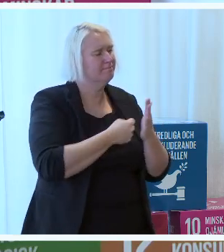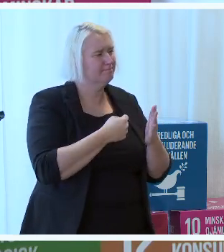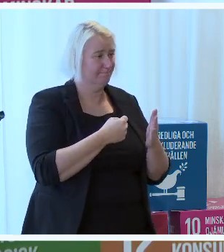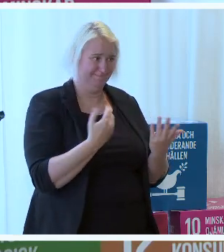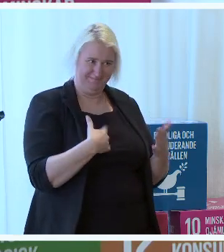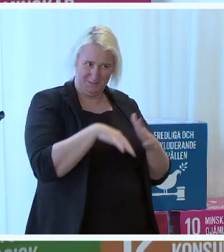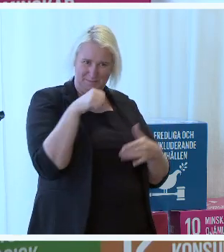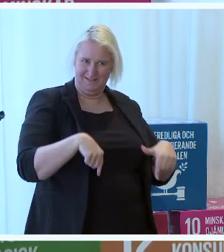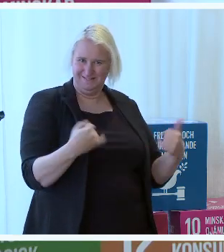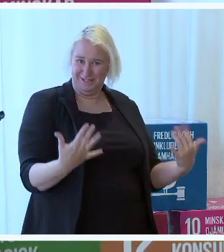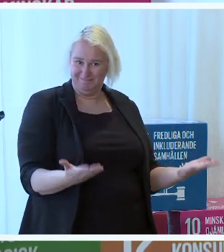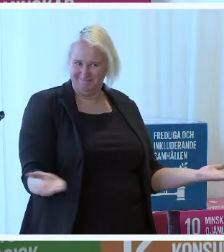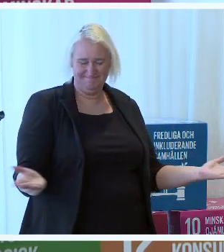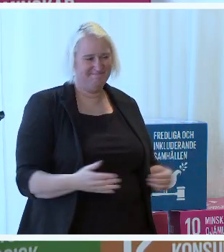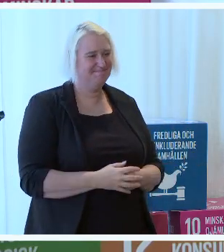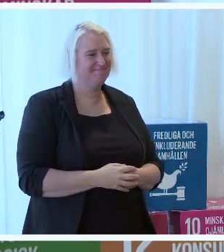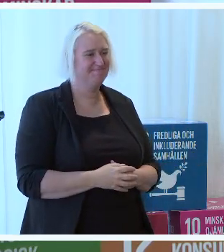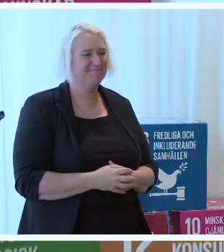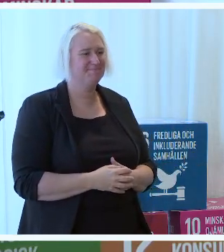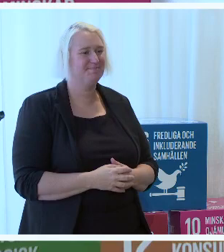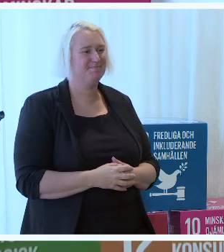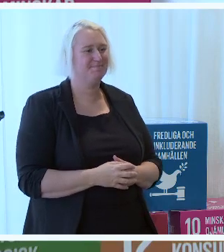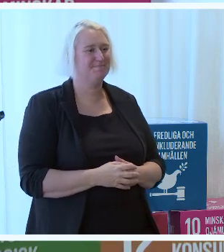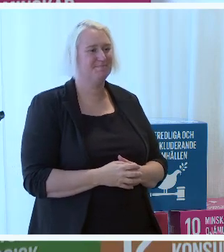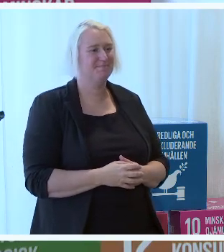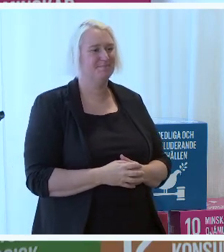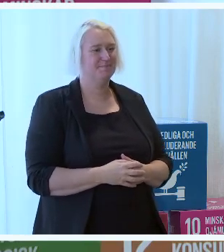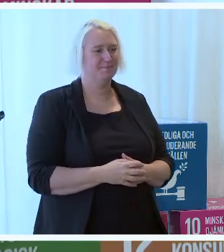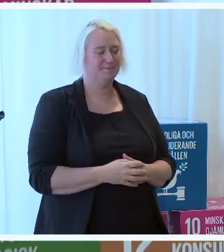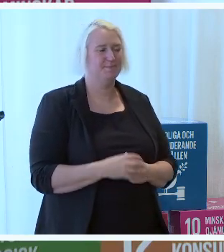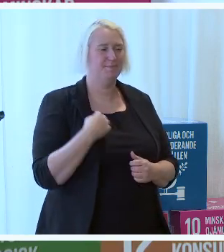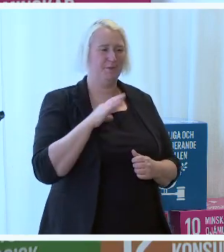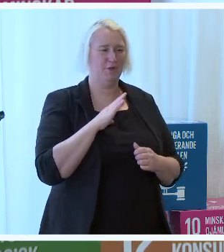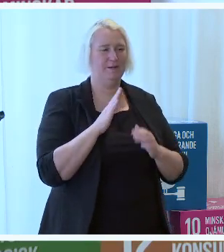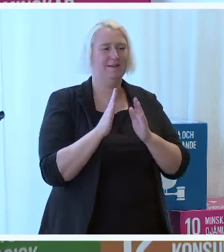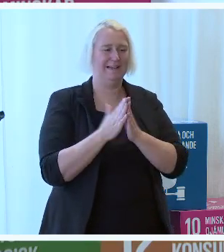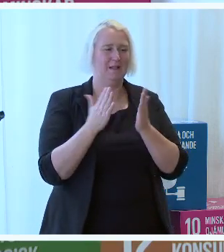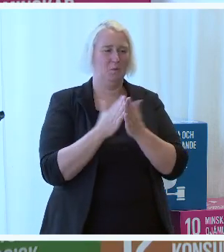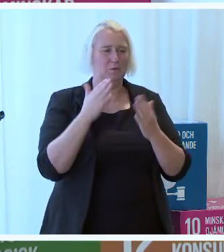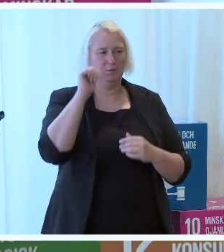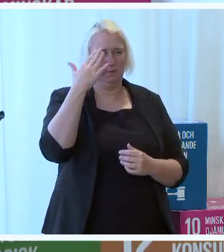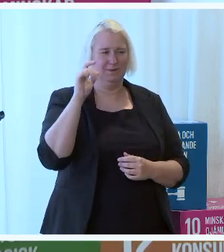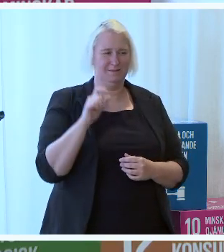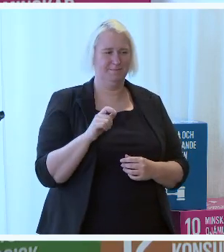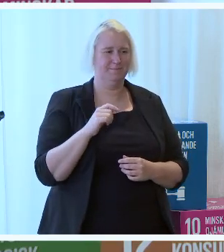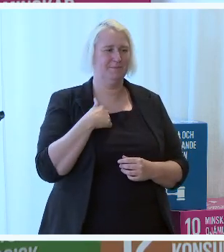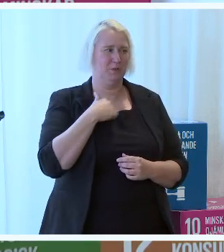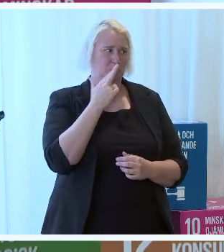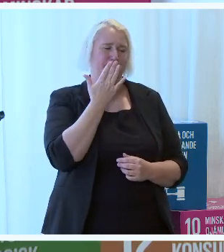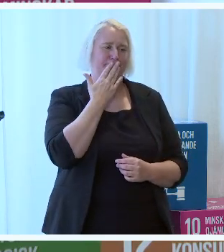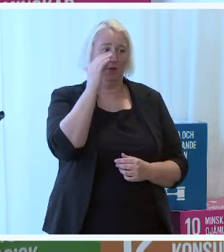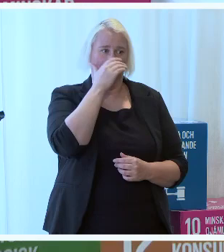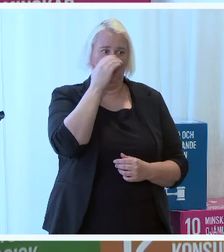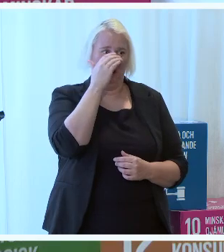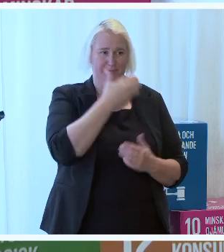a literature graduate in Arabic, I can't end this talk without citing a famous Egyptian poet, Ahmed Shawqi,